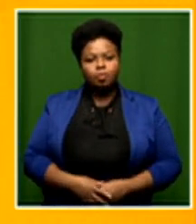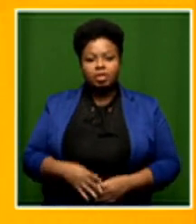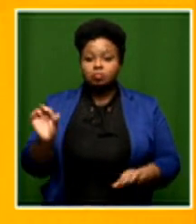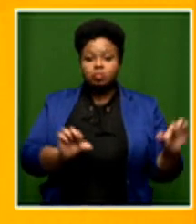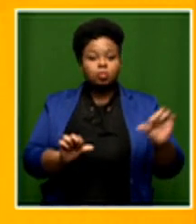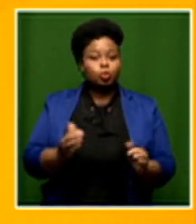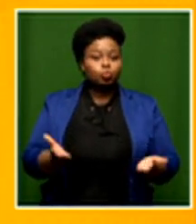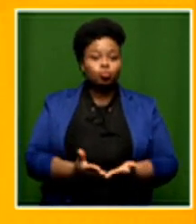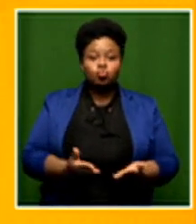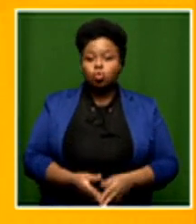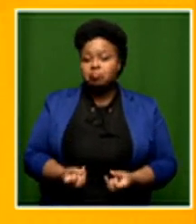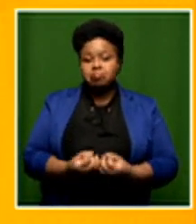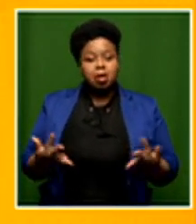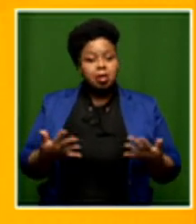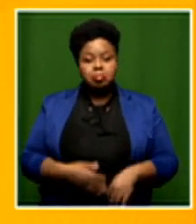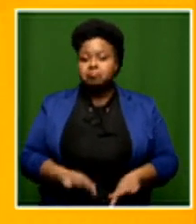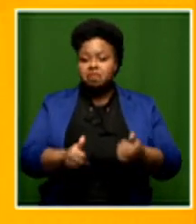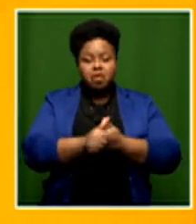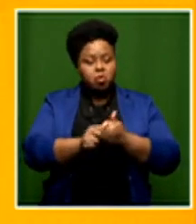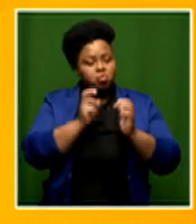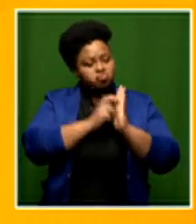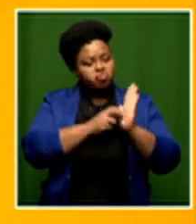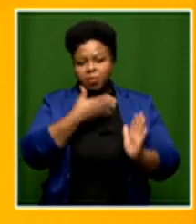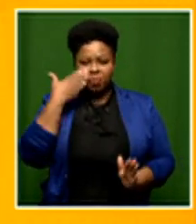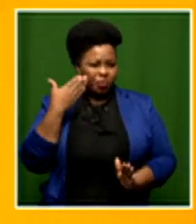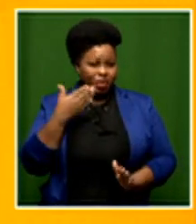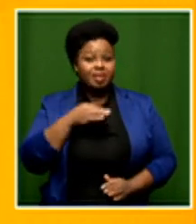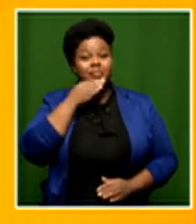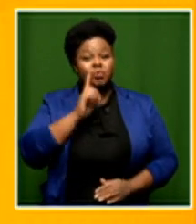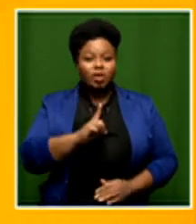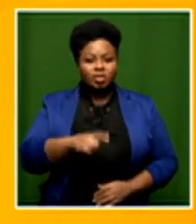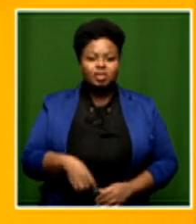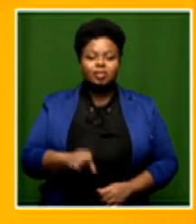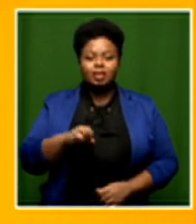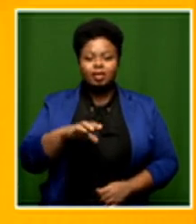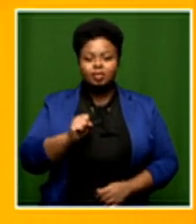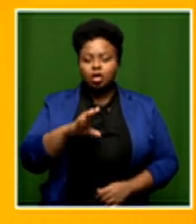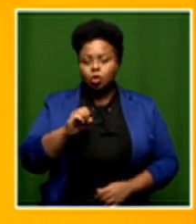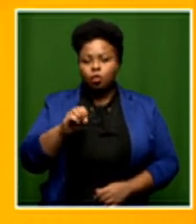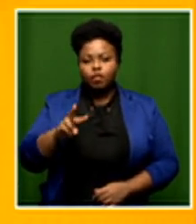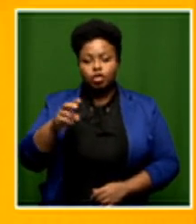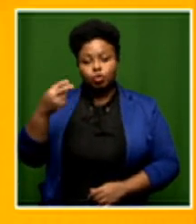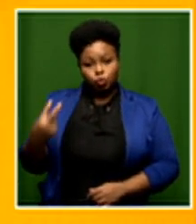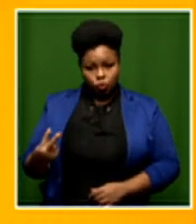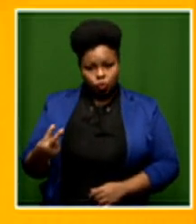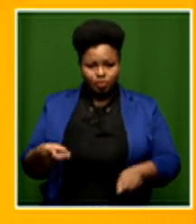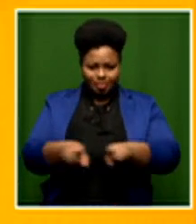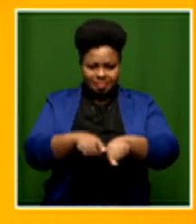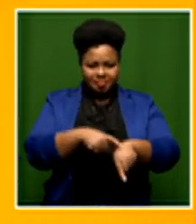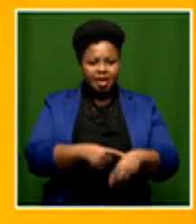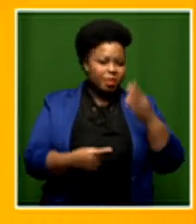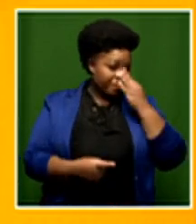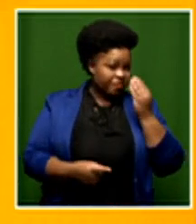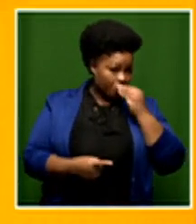poor compliance with public health protection measures means SARS-CoV-2 might be joined by the flu